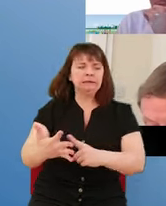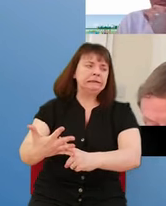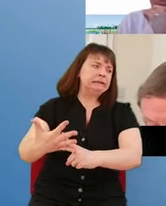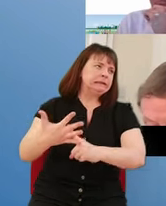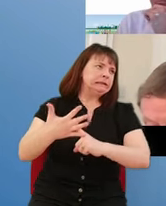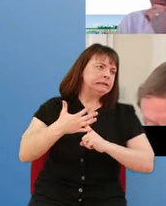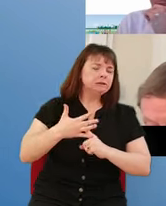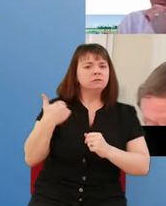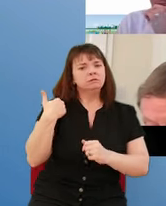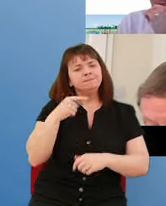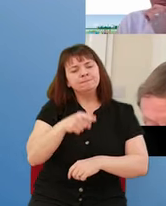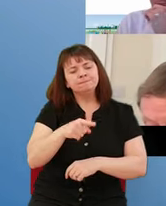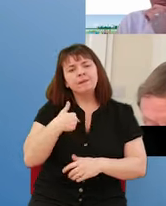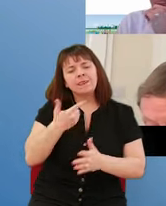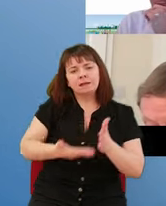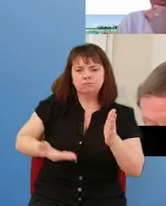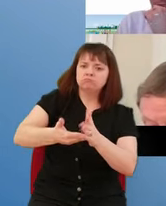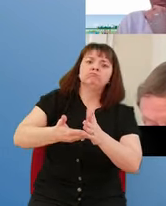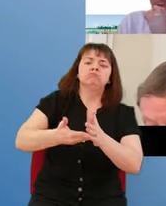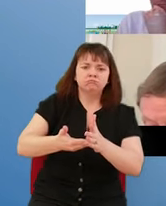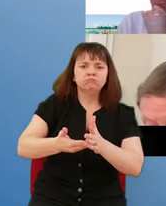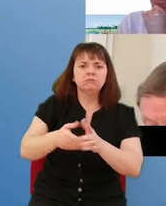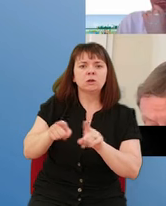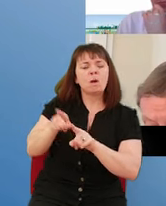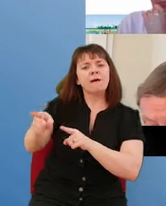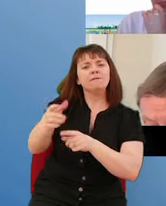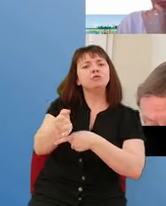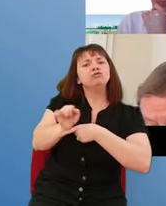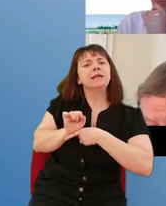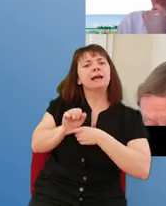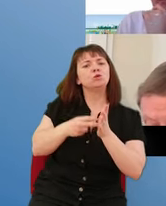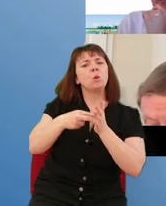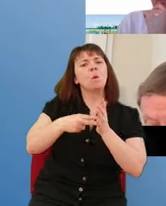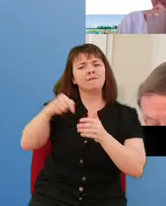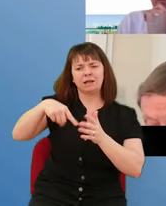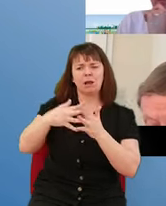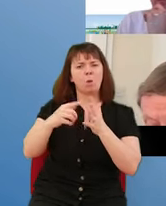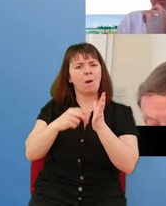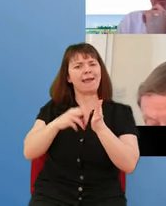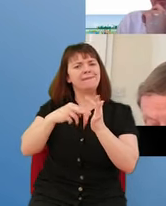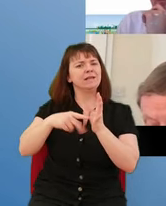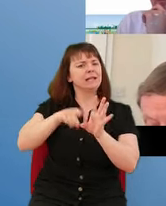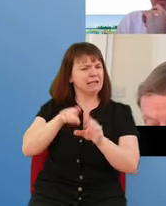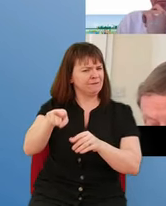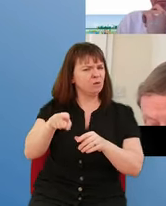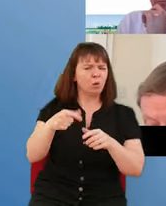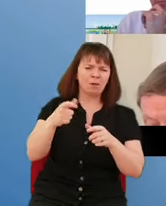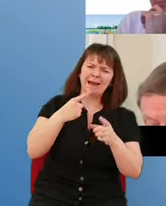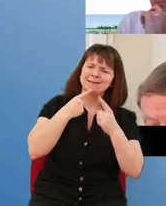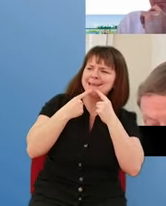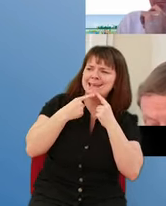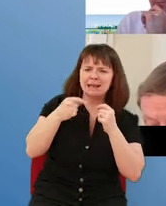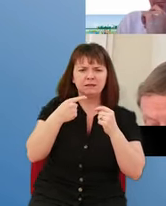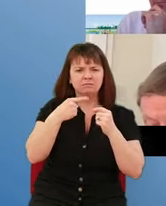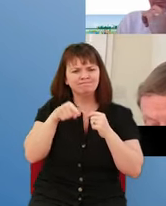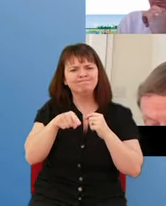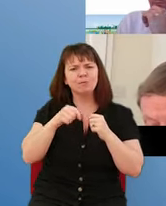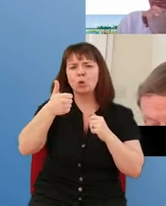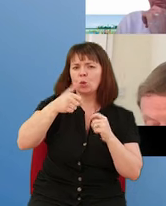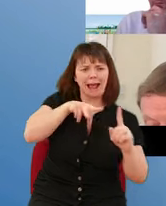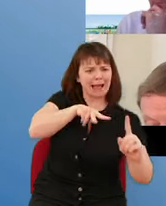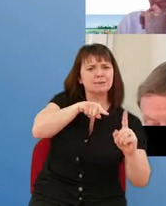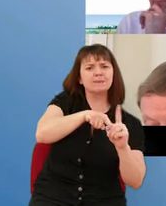of the data is one aspect, but it certainly is reaching communities and community connection and champions, supporting people to uptake those health checks